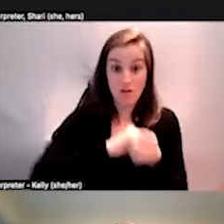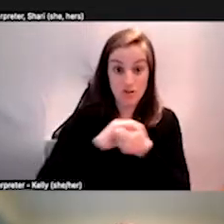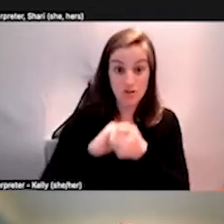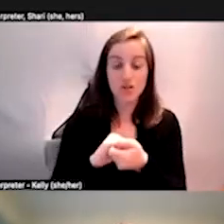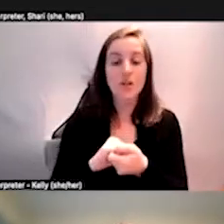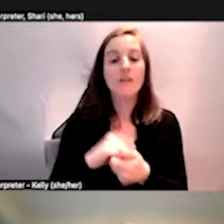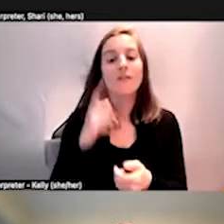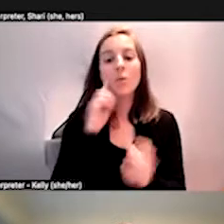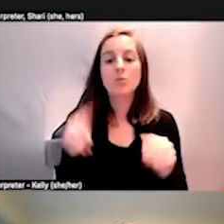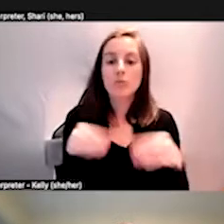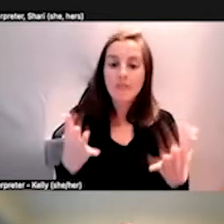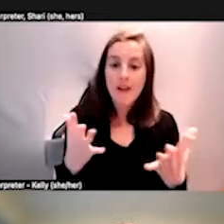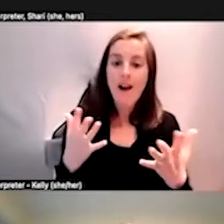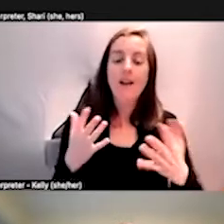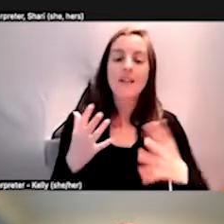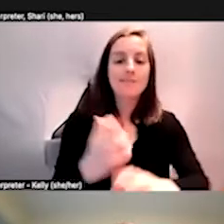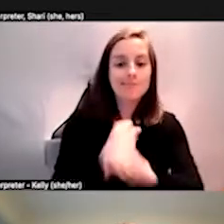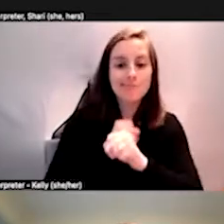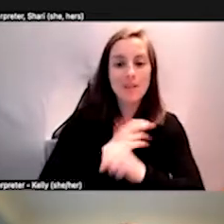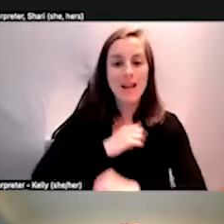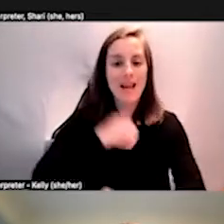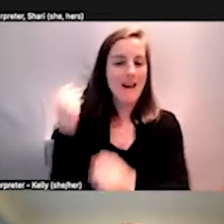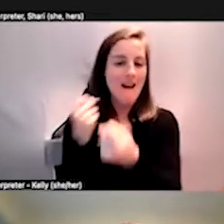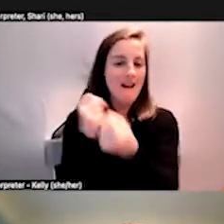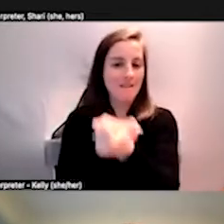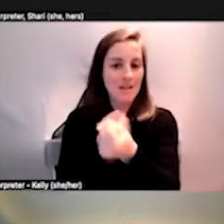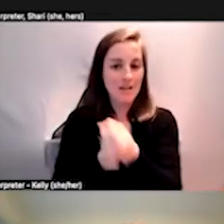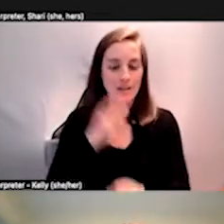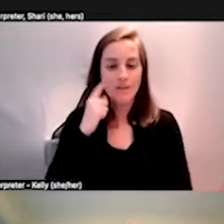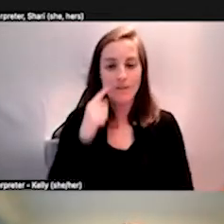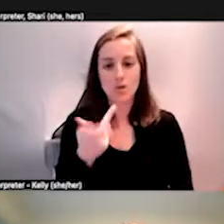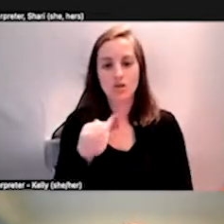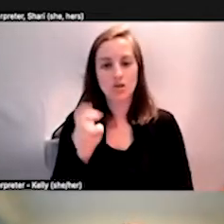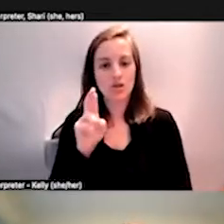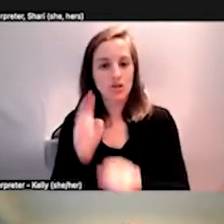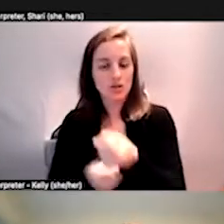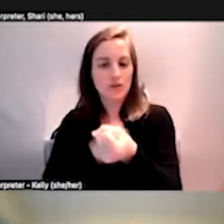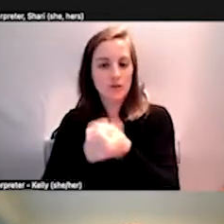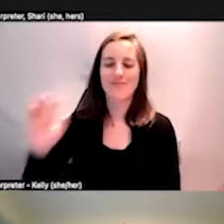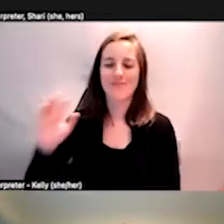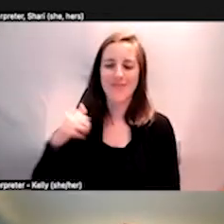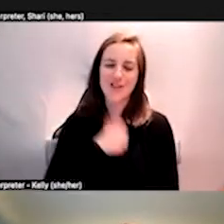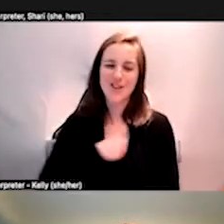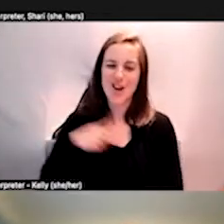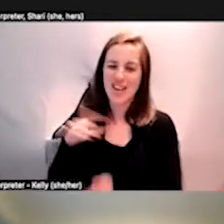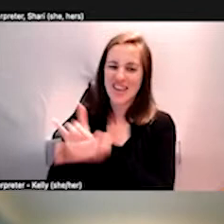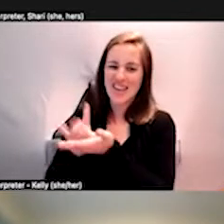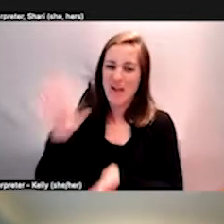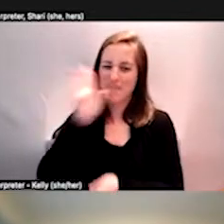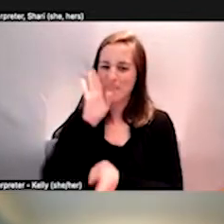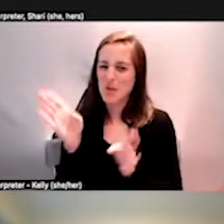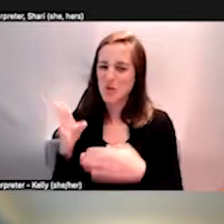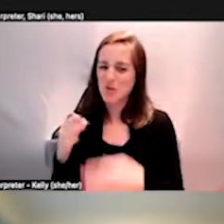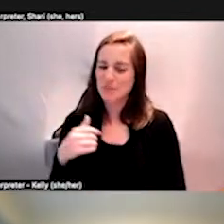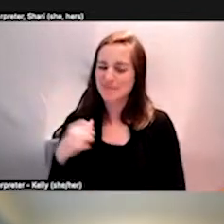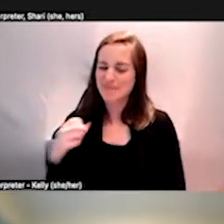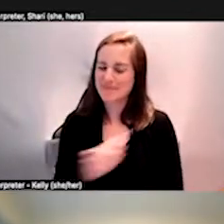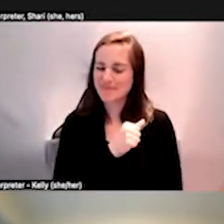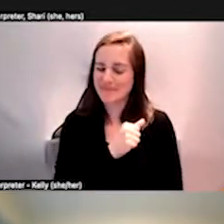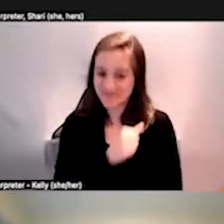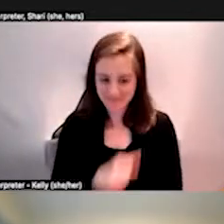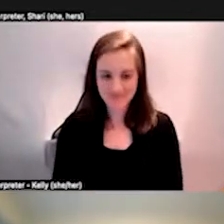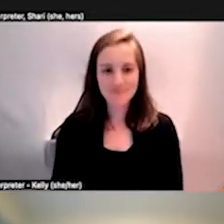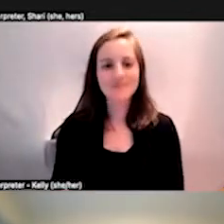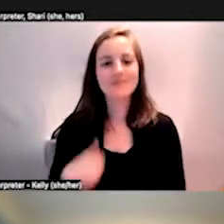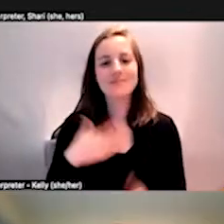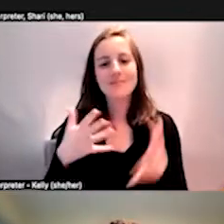and advocating for gender affirming care for trans and gender expansive folks. And so I wanted to highlight this